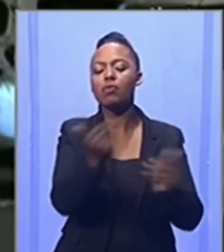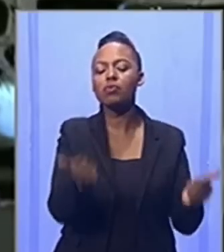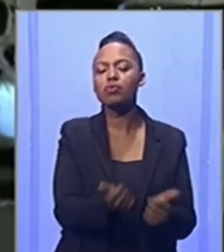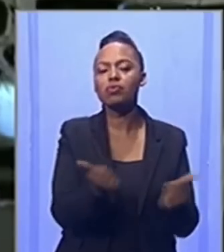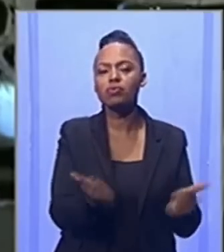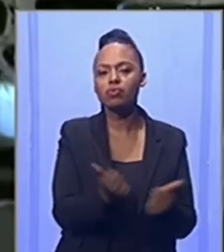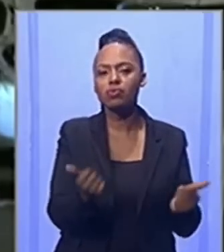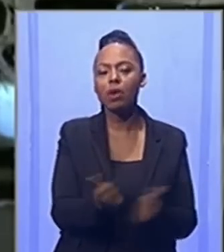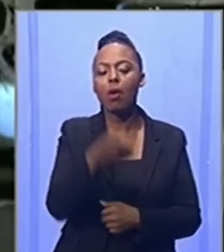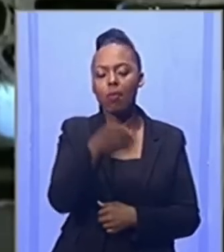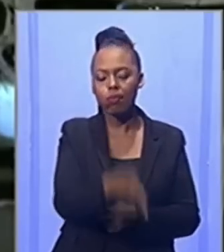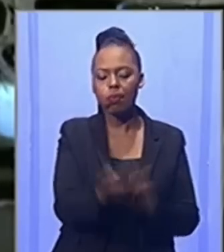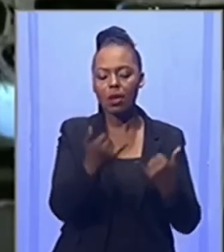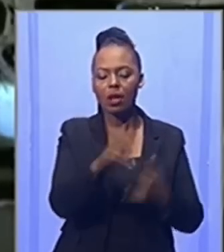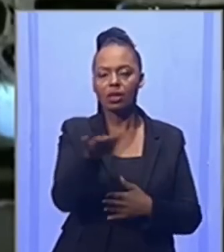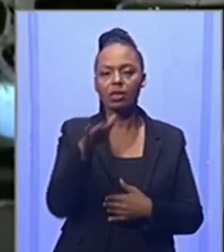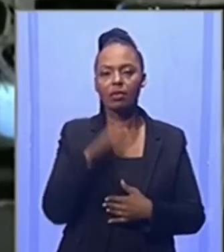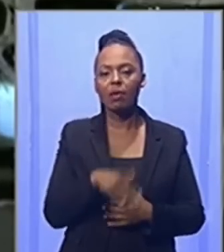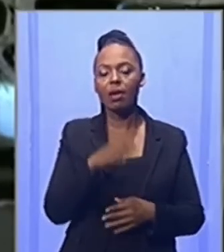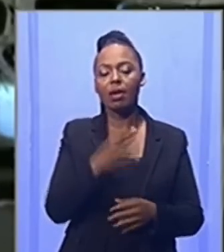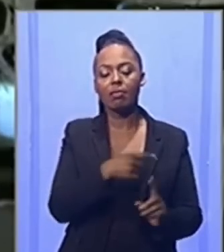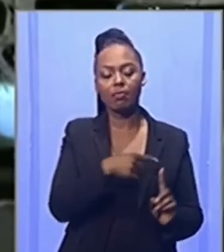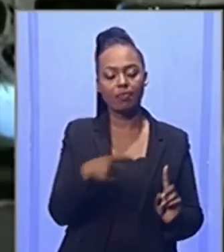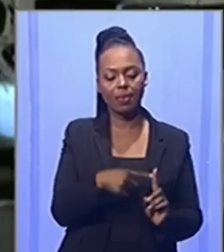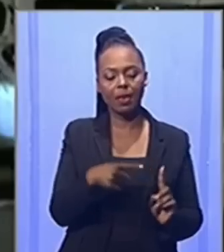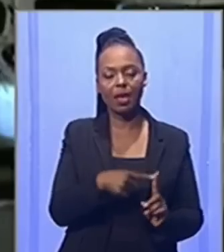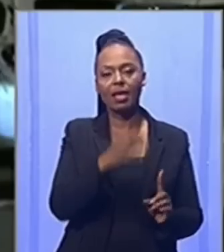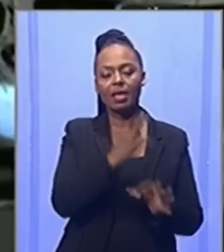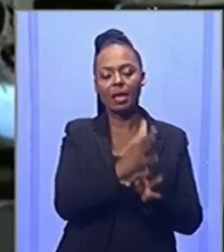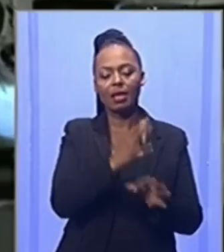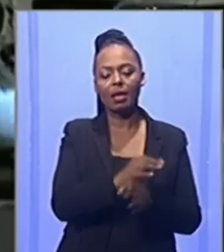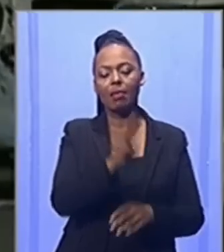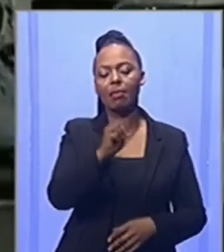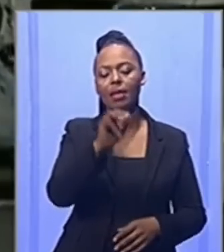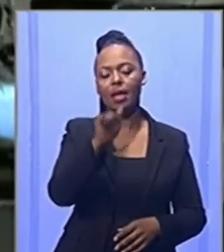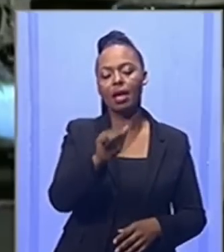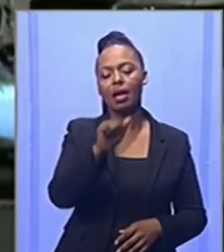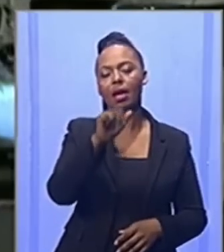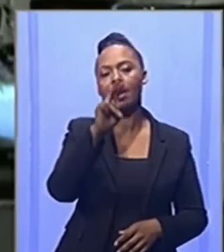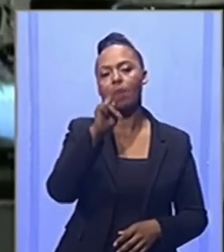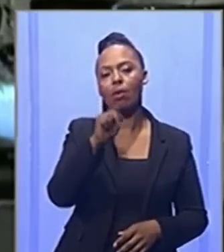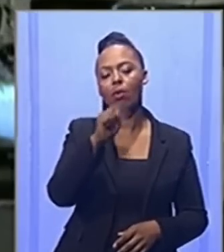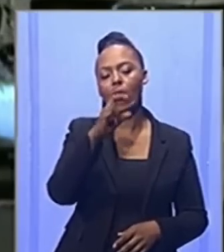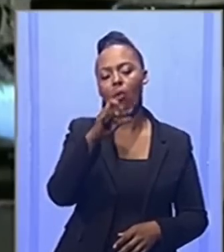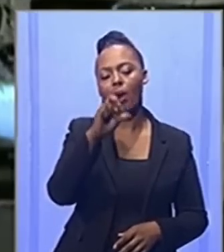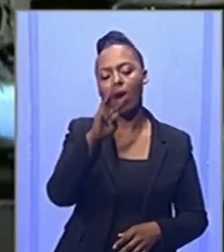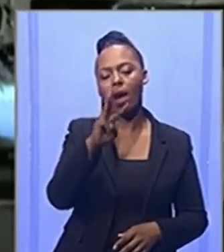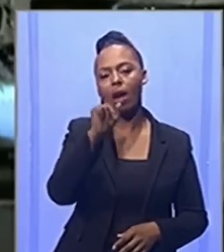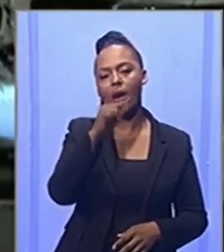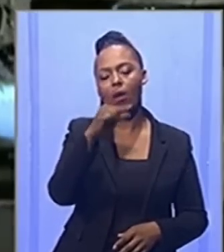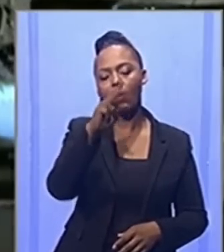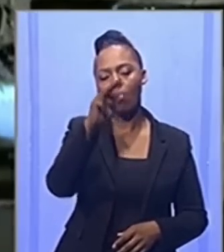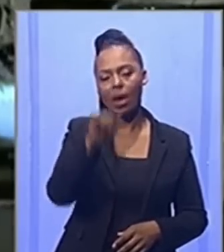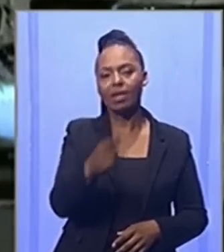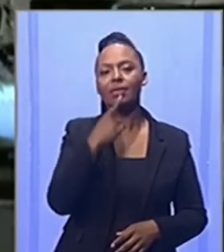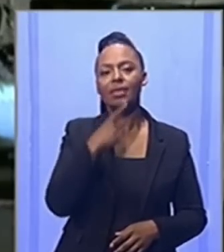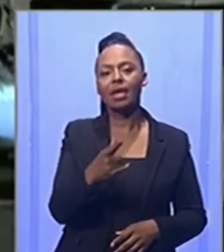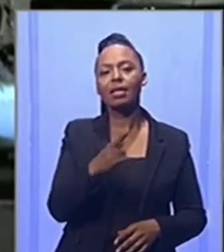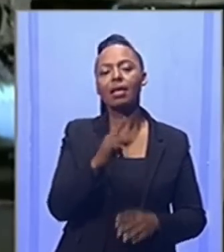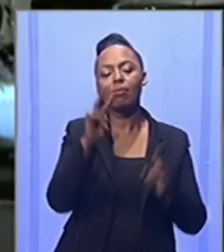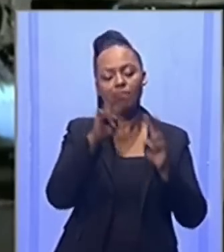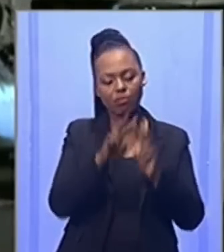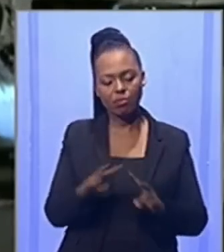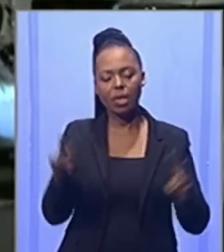ka nepo ntate Mnangagwa o boletse hore o ipiletsa hore kapa e tla ba dikgetho tse lekolohileng tse senang le eme